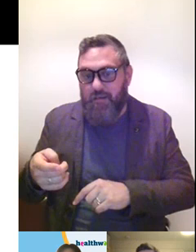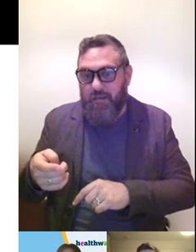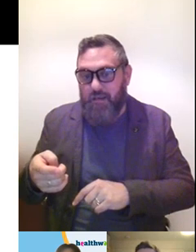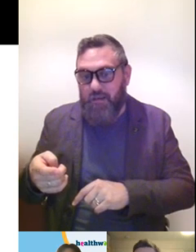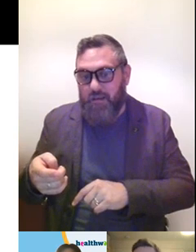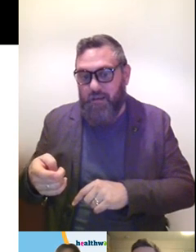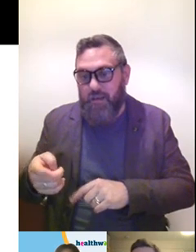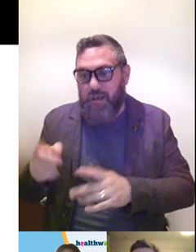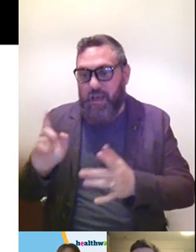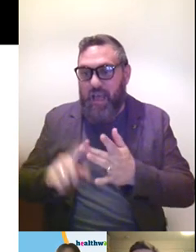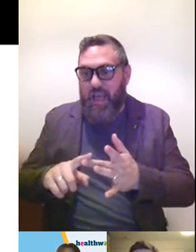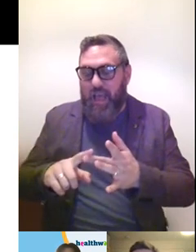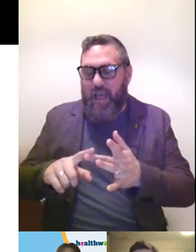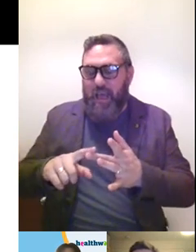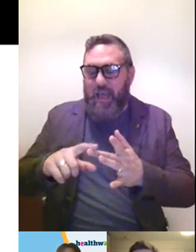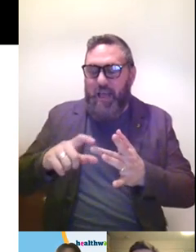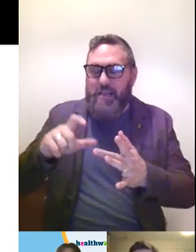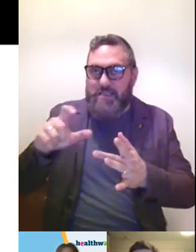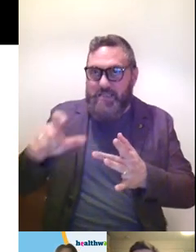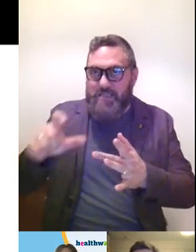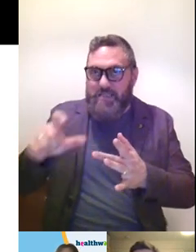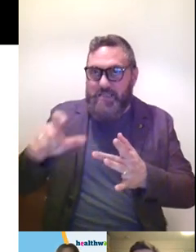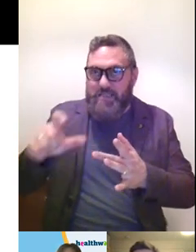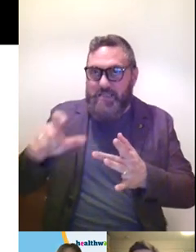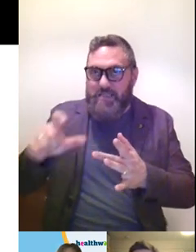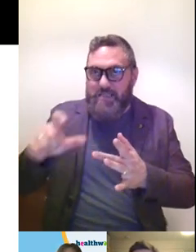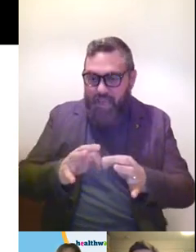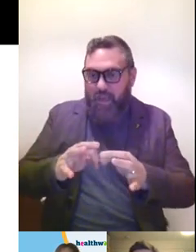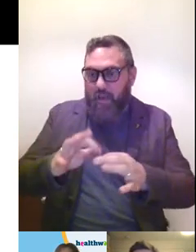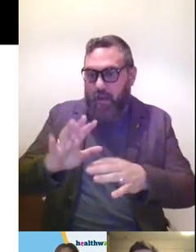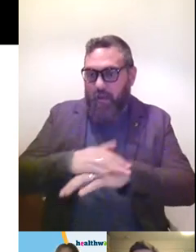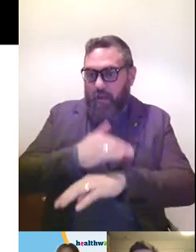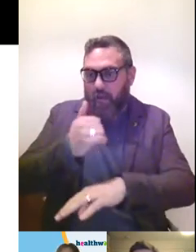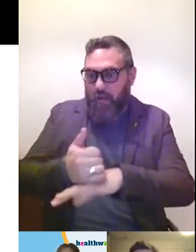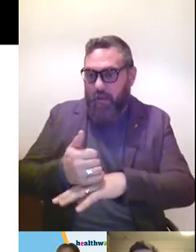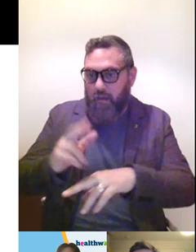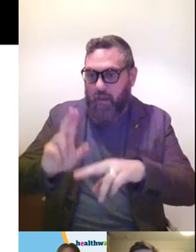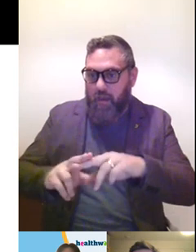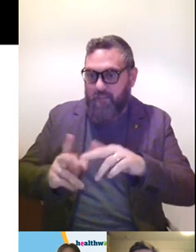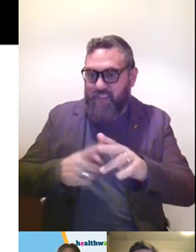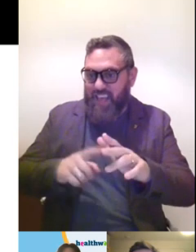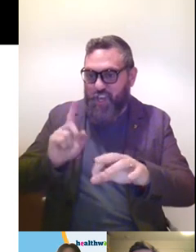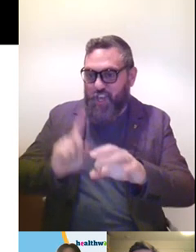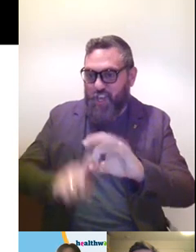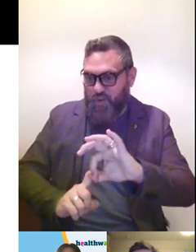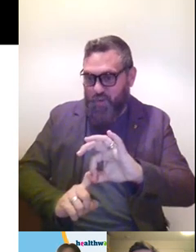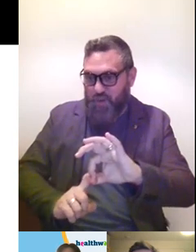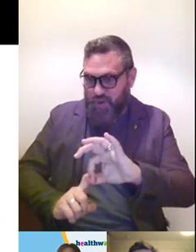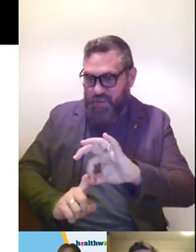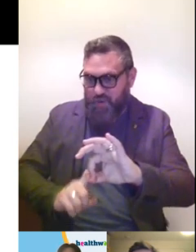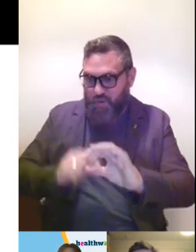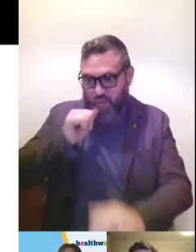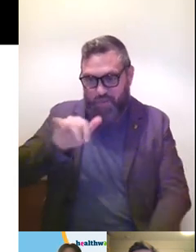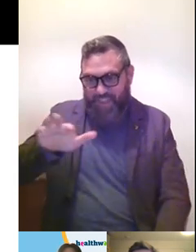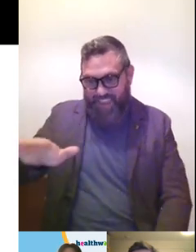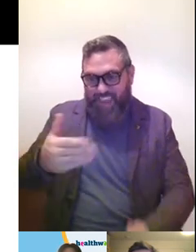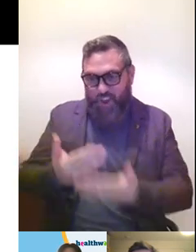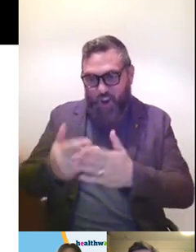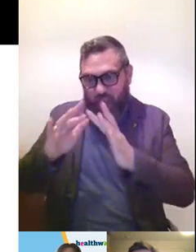the ICB, are compiling a FAQ that will go on the engagement